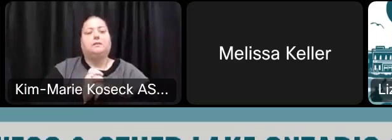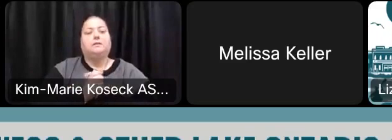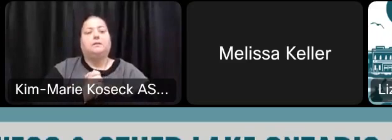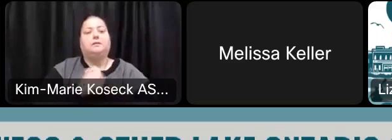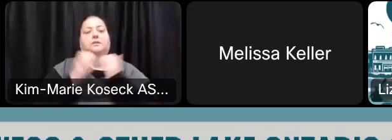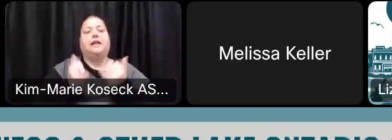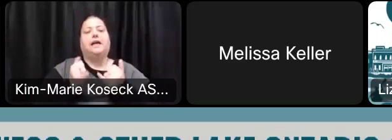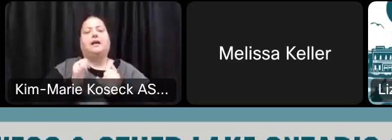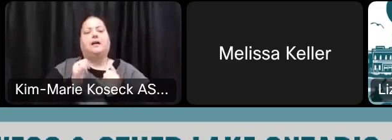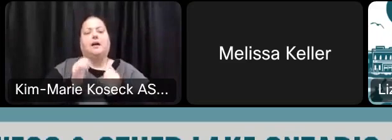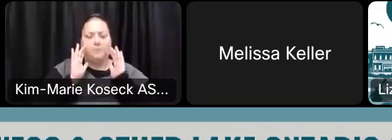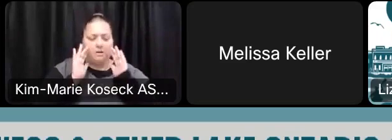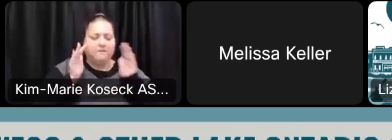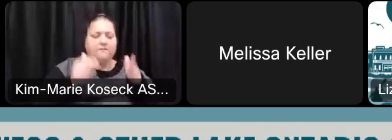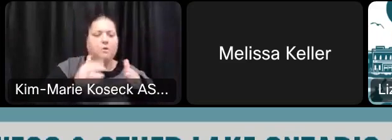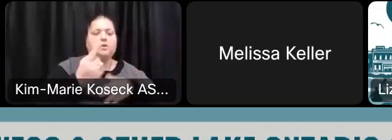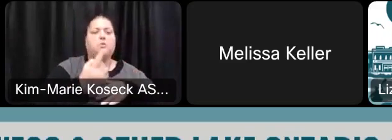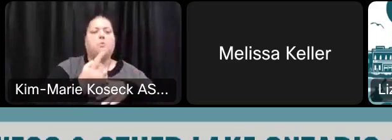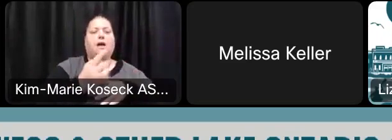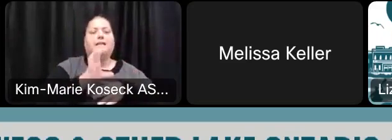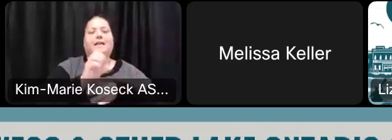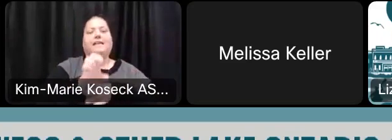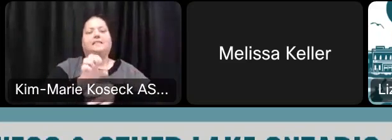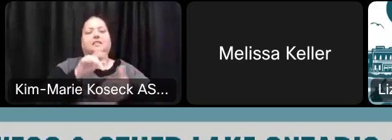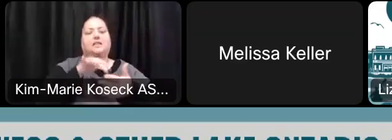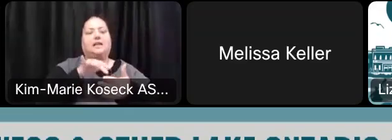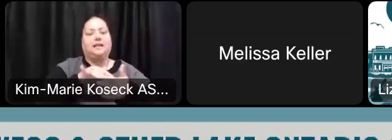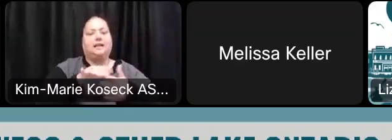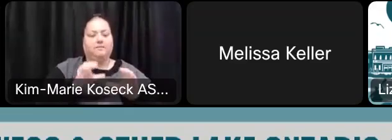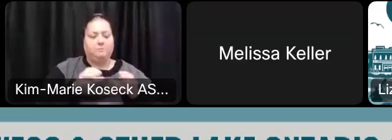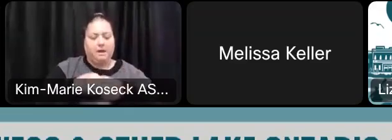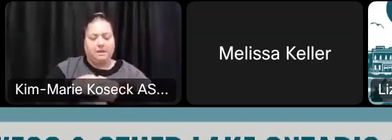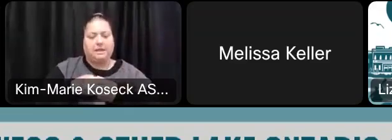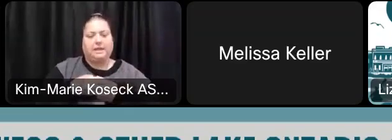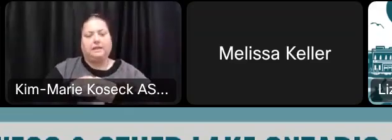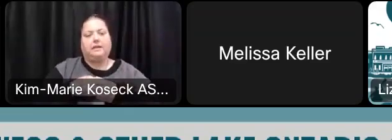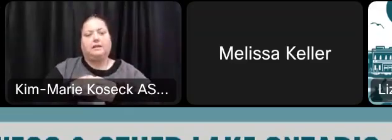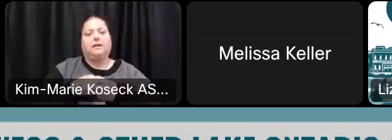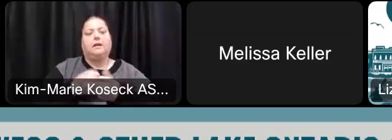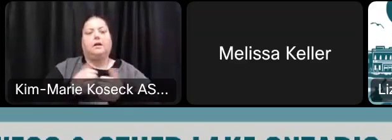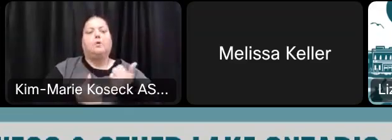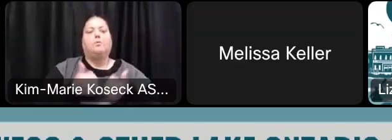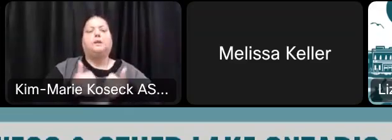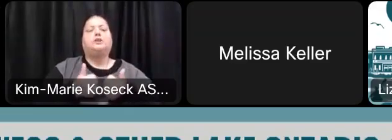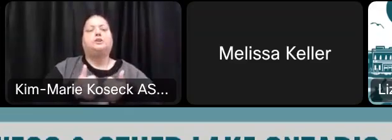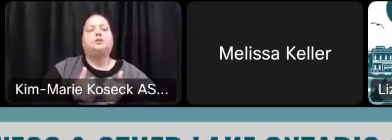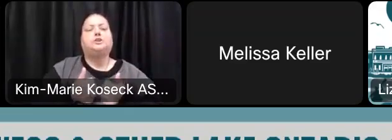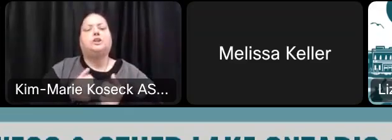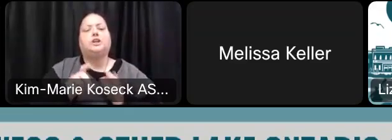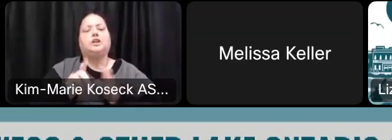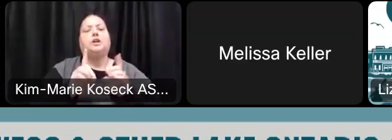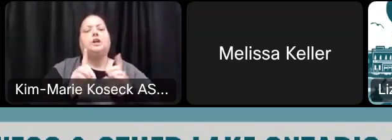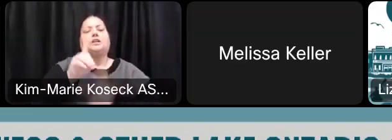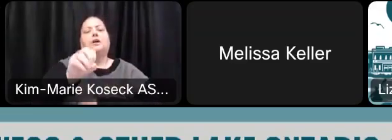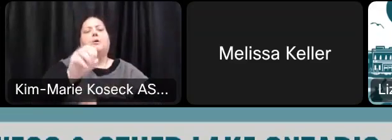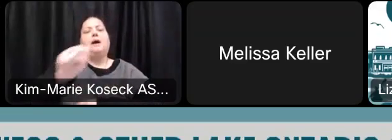So today I'm going to focus on one case study of bundling, a case study in which the Department of State